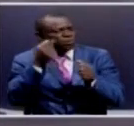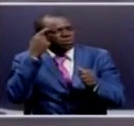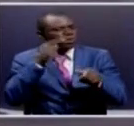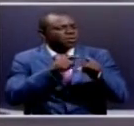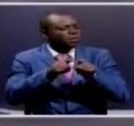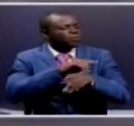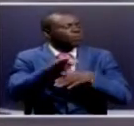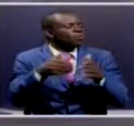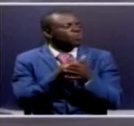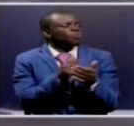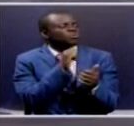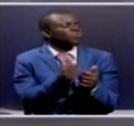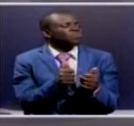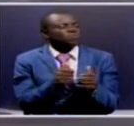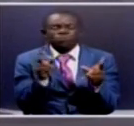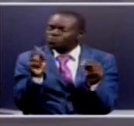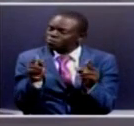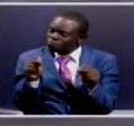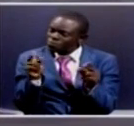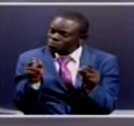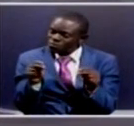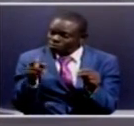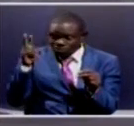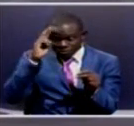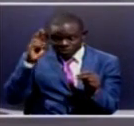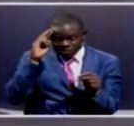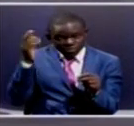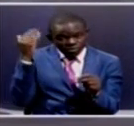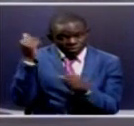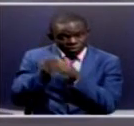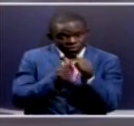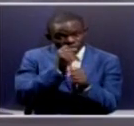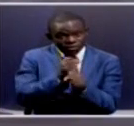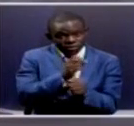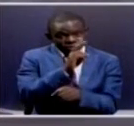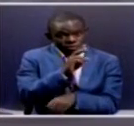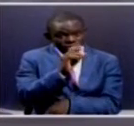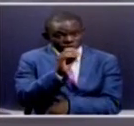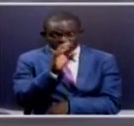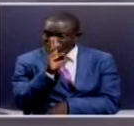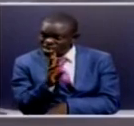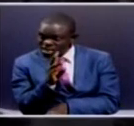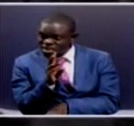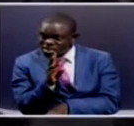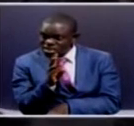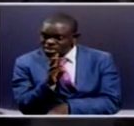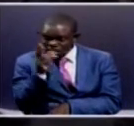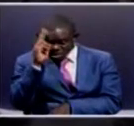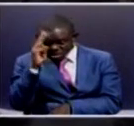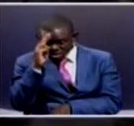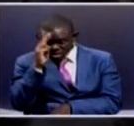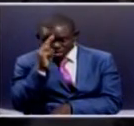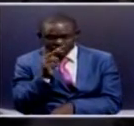take. No. Because if you remember, in 2006, the only political party that said they would not participate